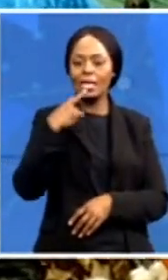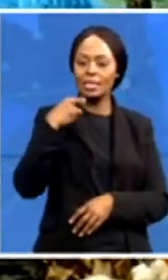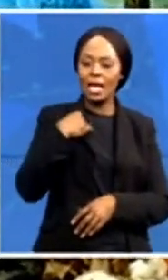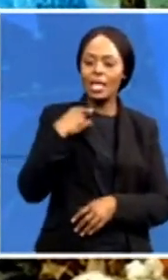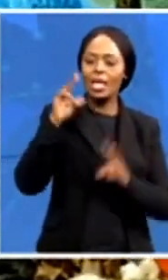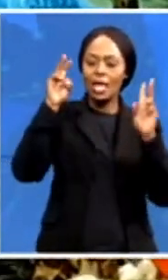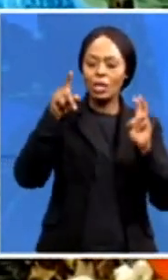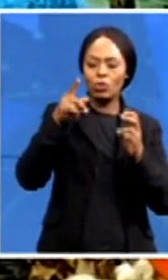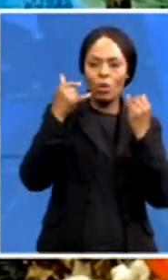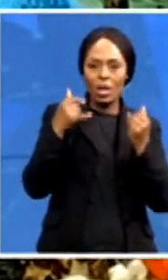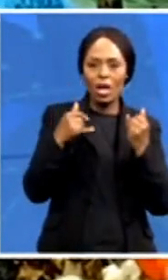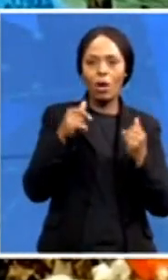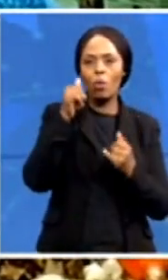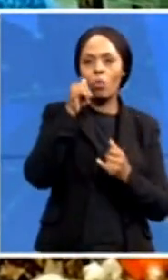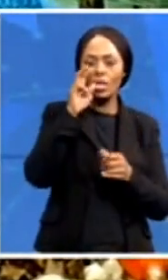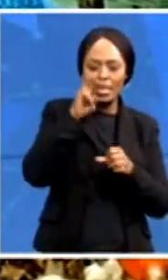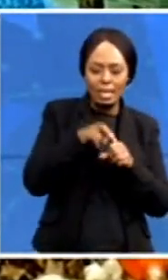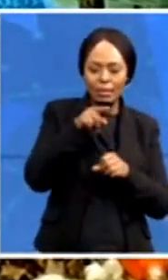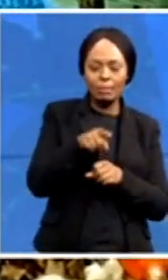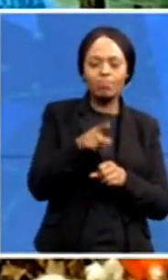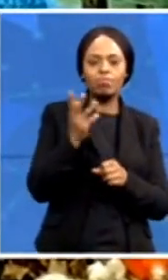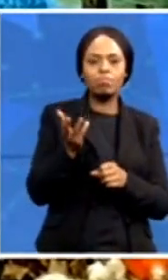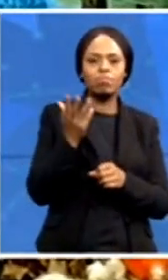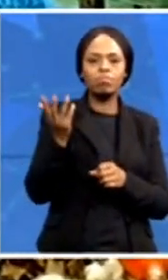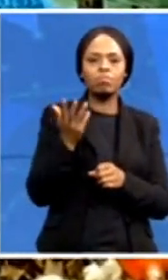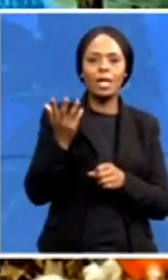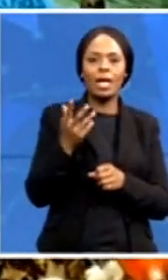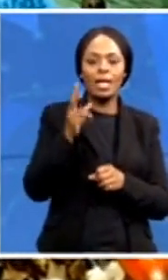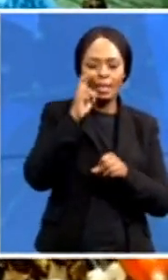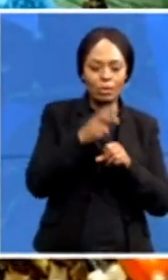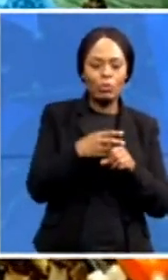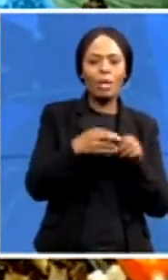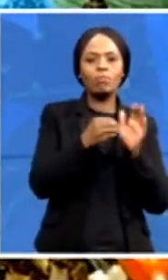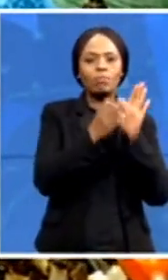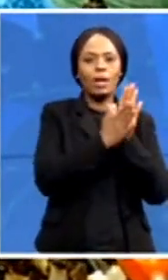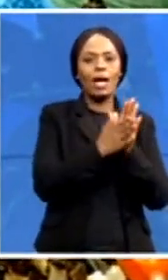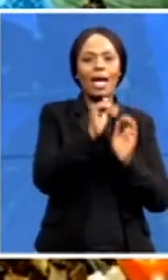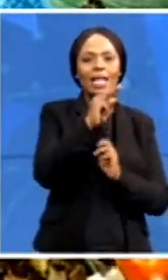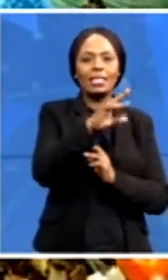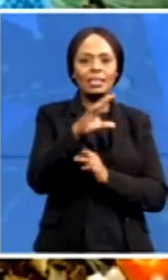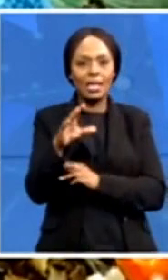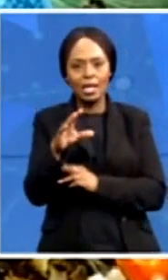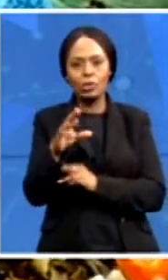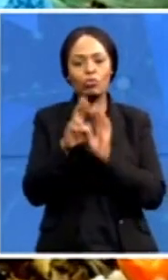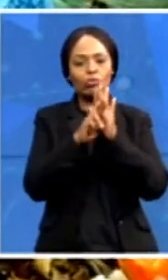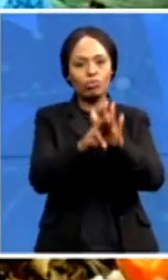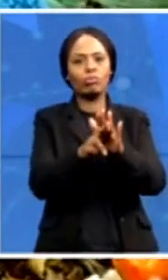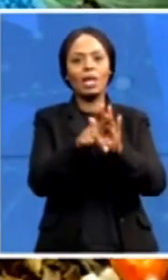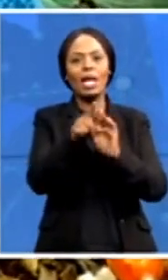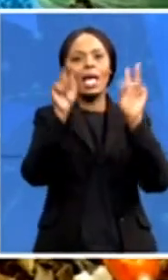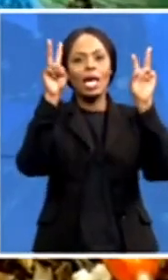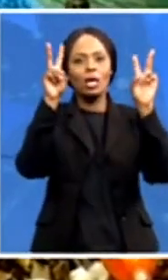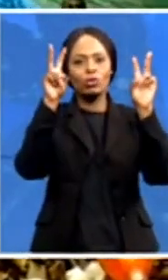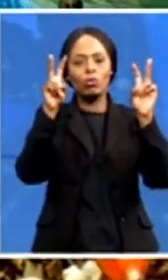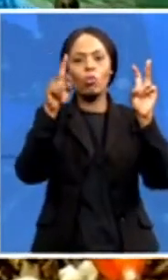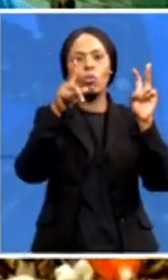be captured by the ANC in order to stand as a candidate. Blaine, there was issues with his ID book. He was found that he was deceased,